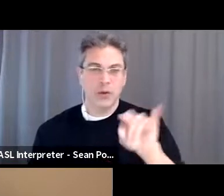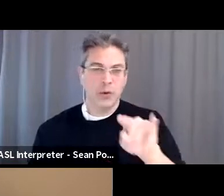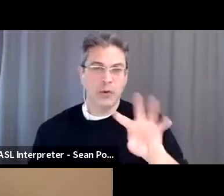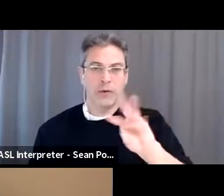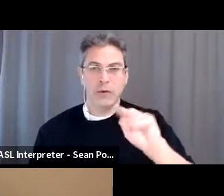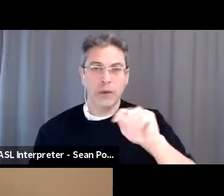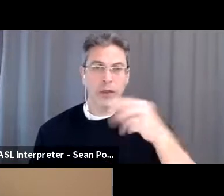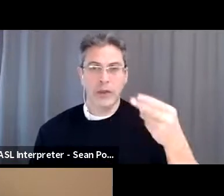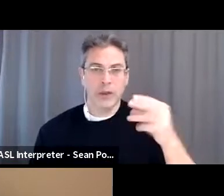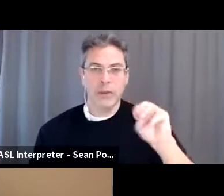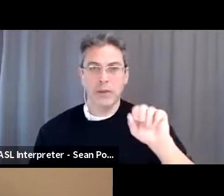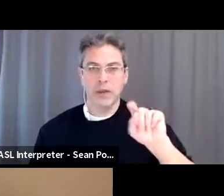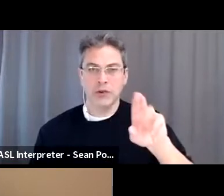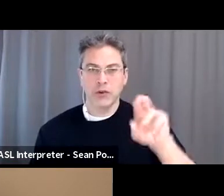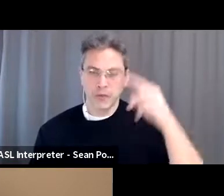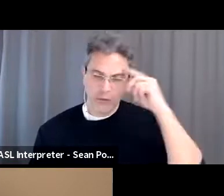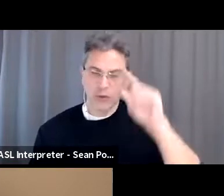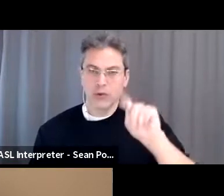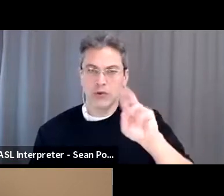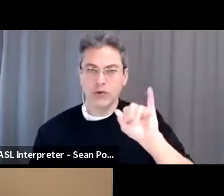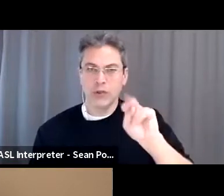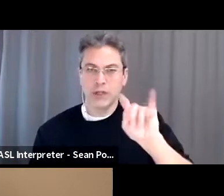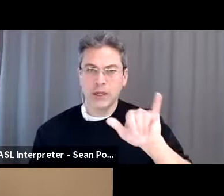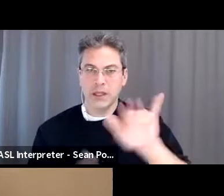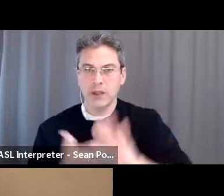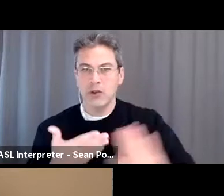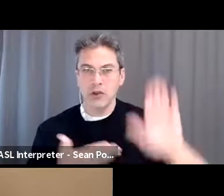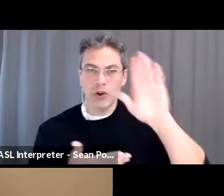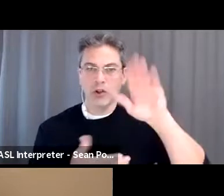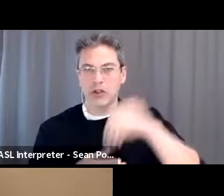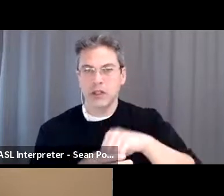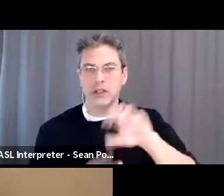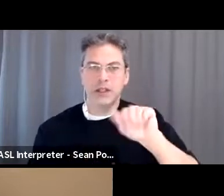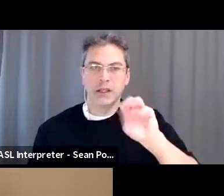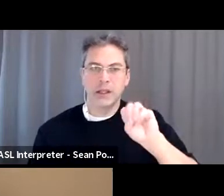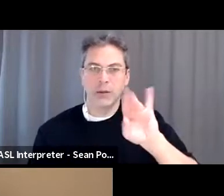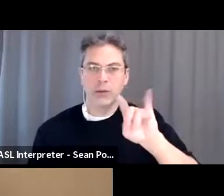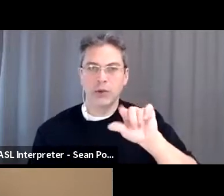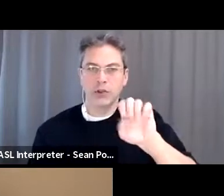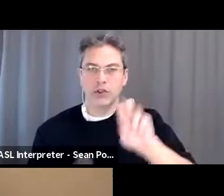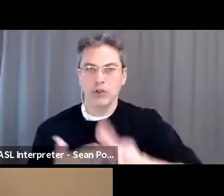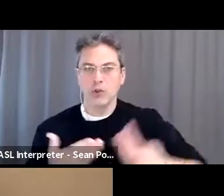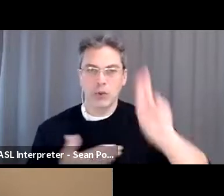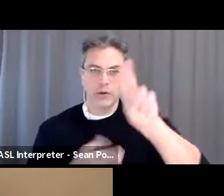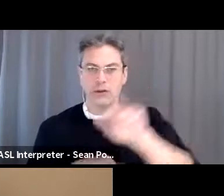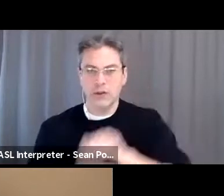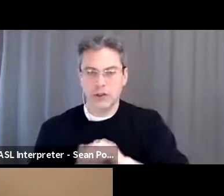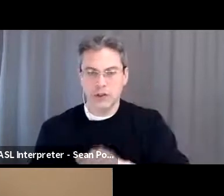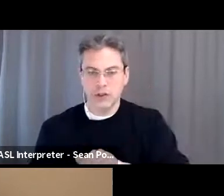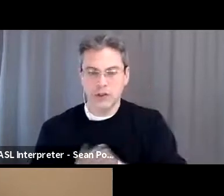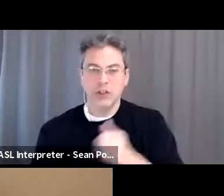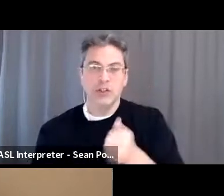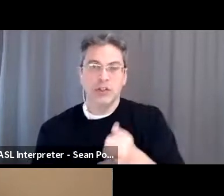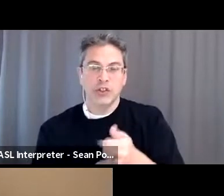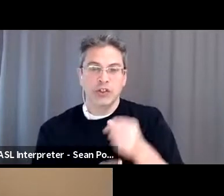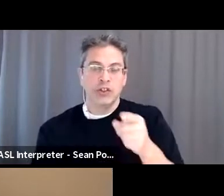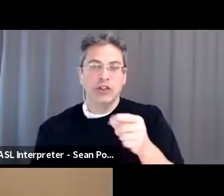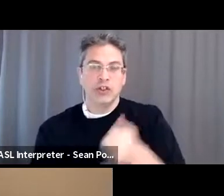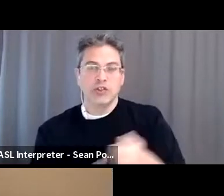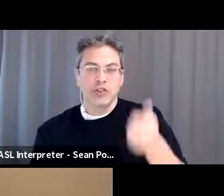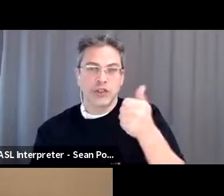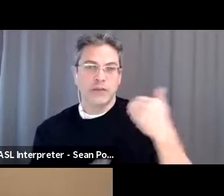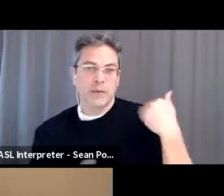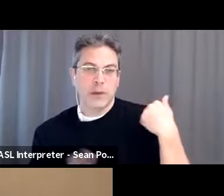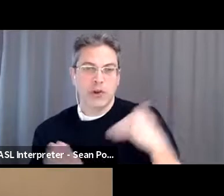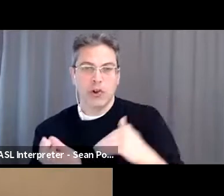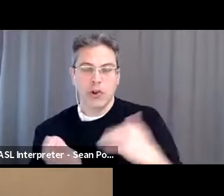Trinity College and Cambridge University. Dame Sally was the Chief Medical Officer for England and Senior Medical